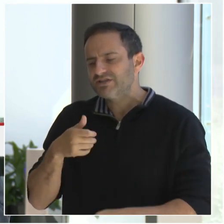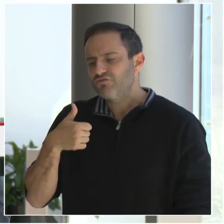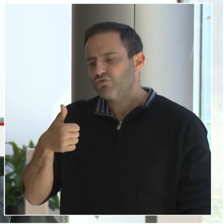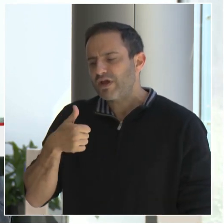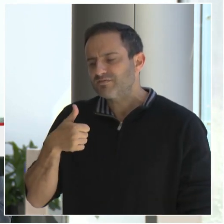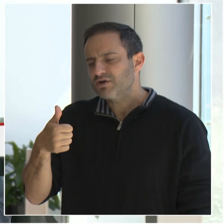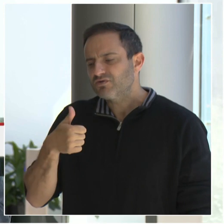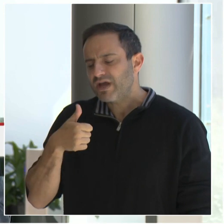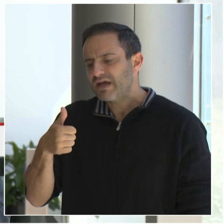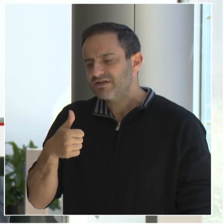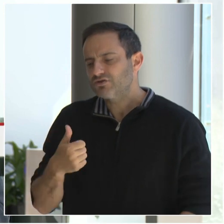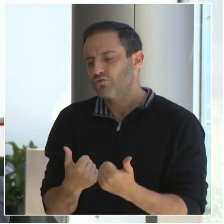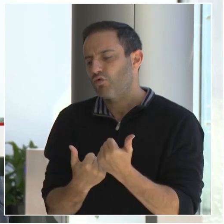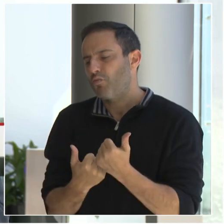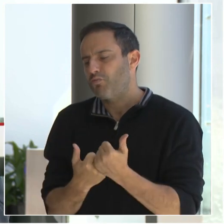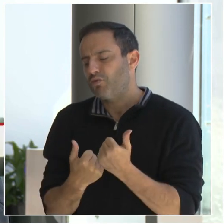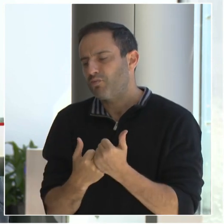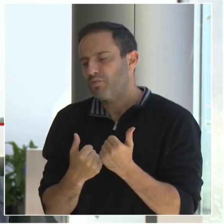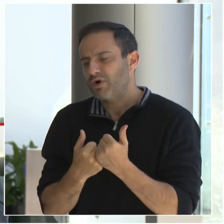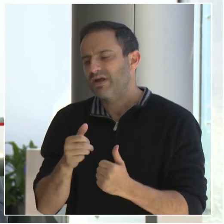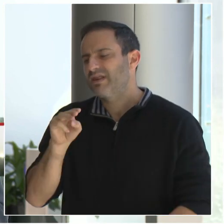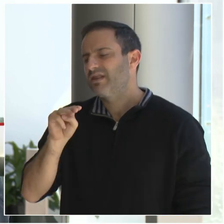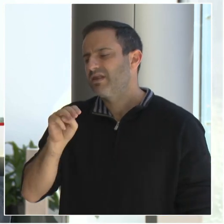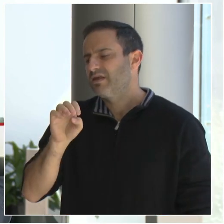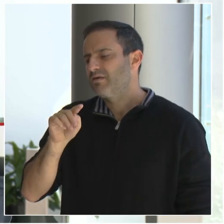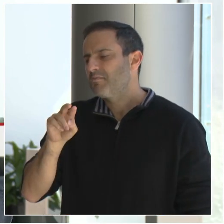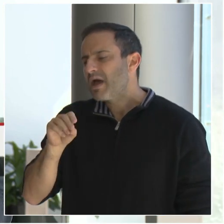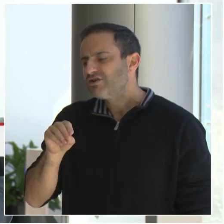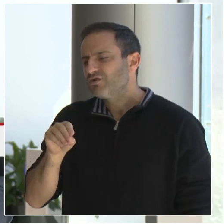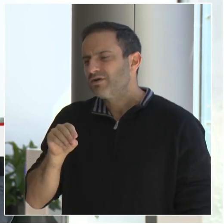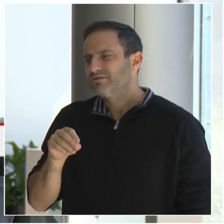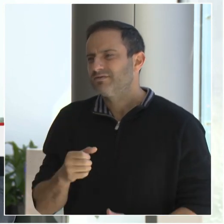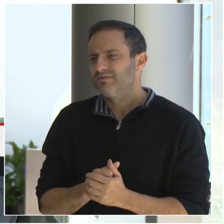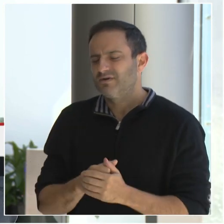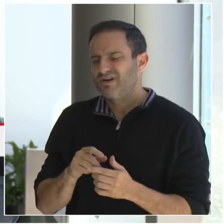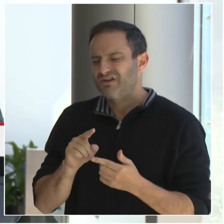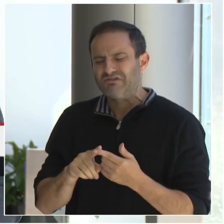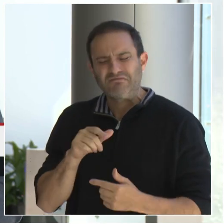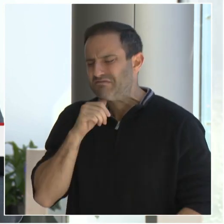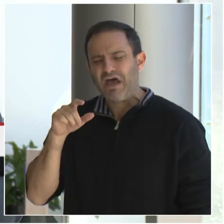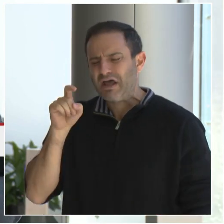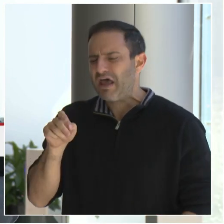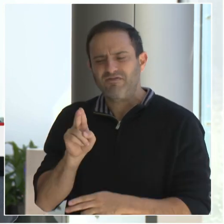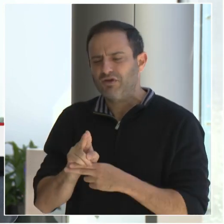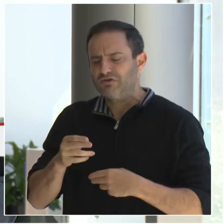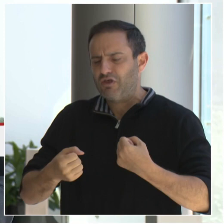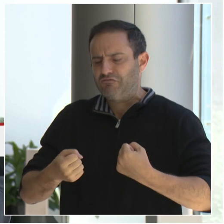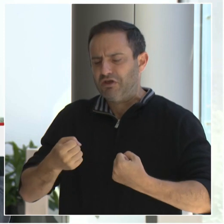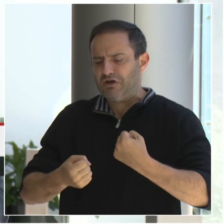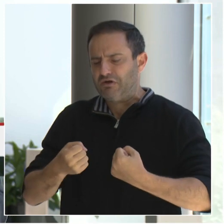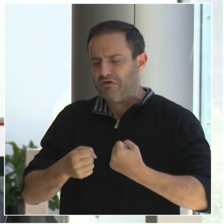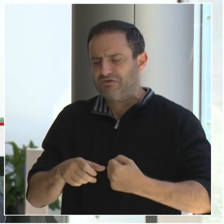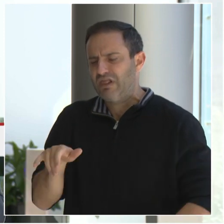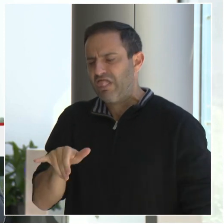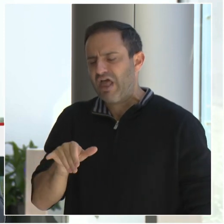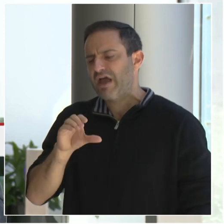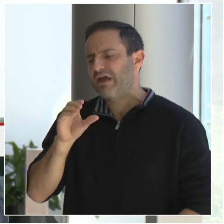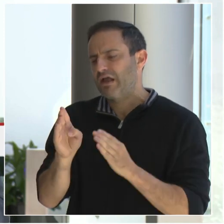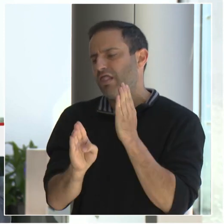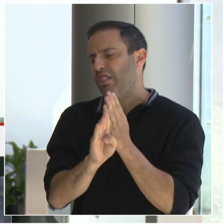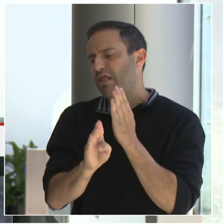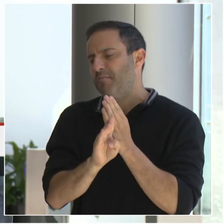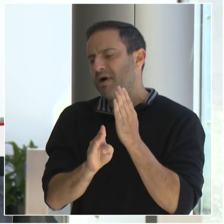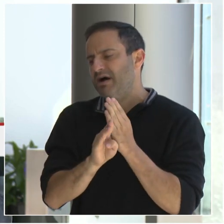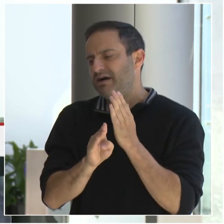the metro and make it easy for people to get out of their single occupant vehicles, like the circulator, our streetcar,